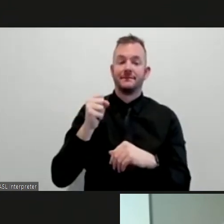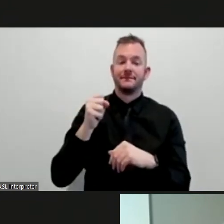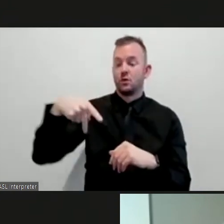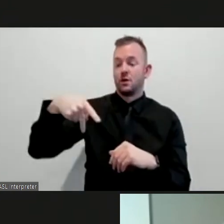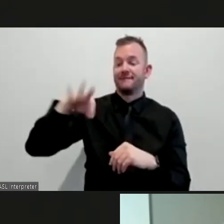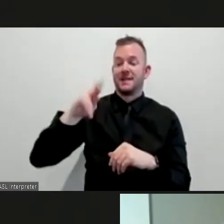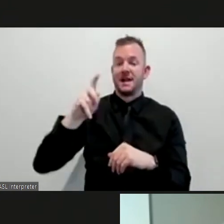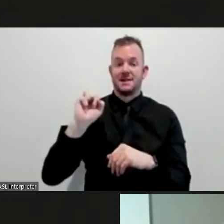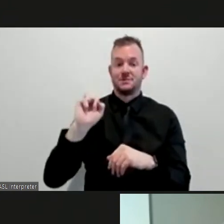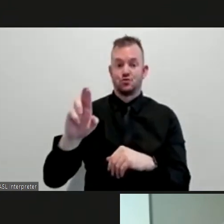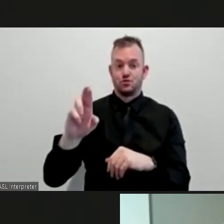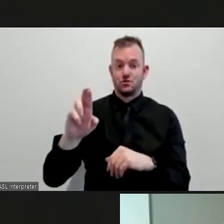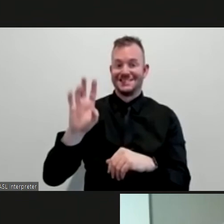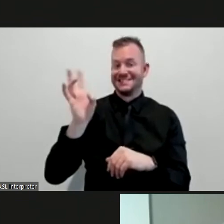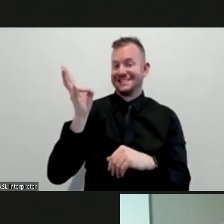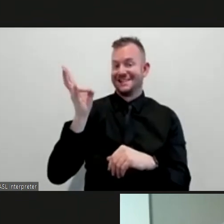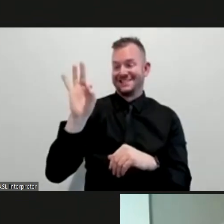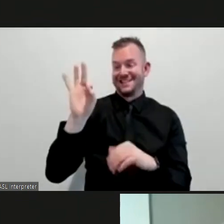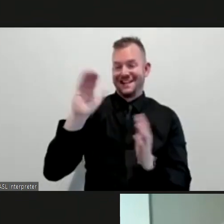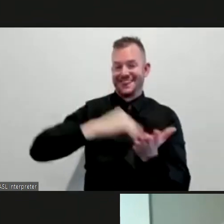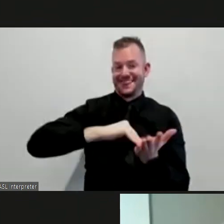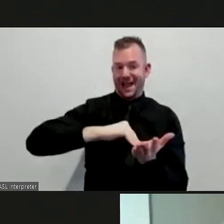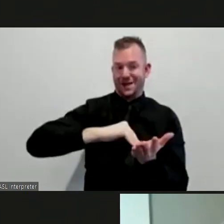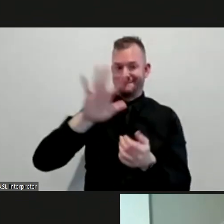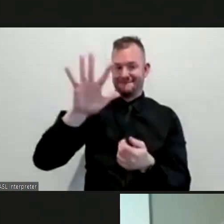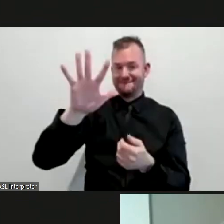79,560 delivered this week. We expect